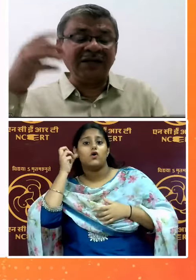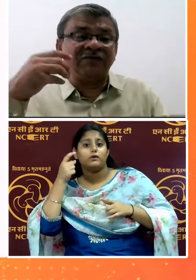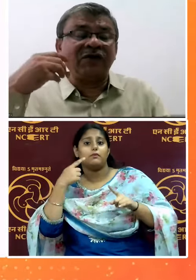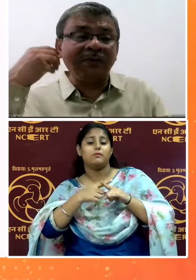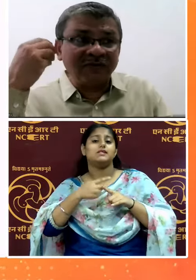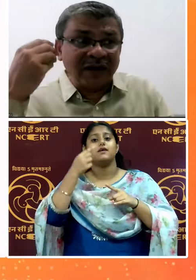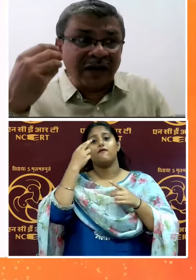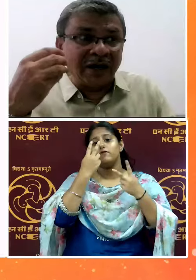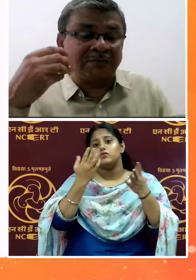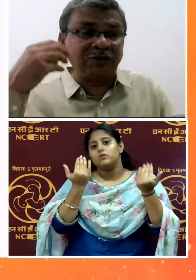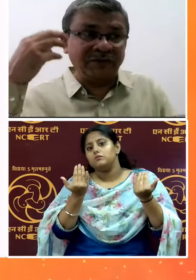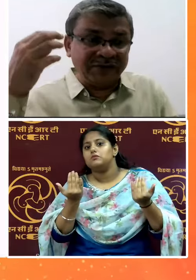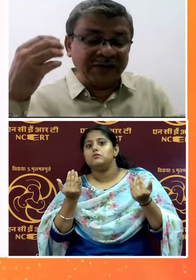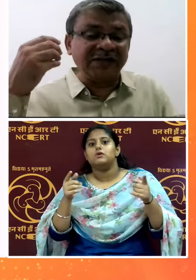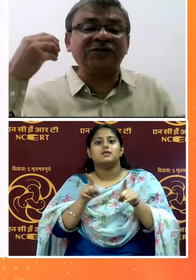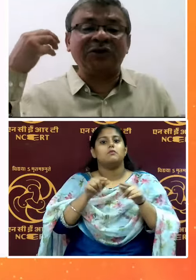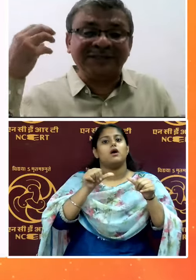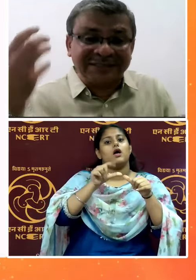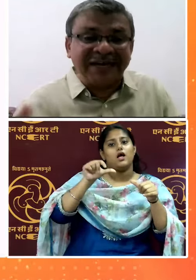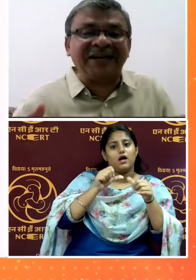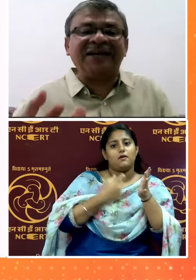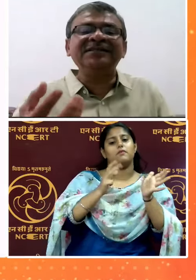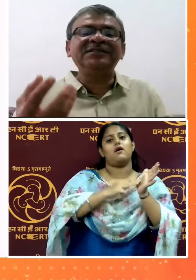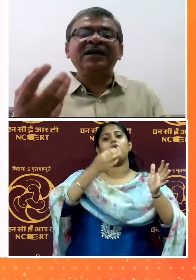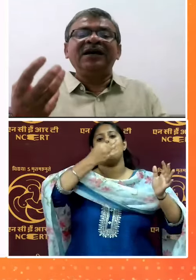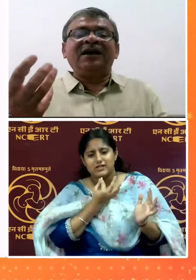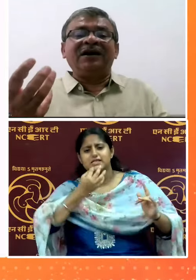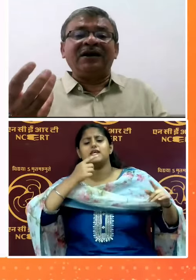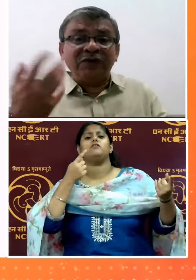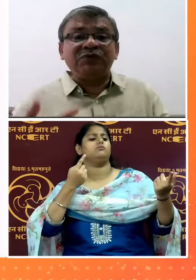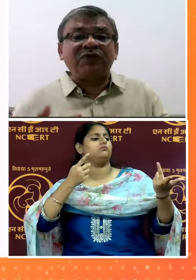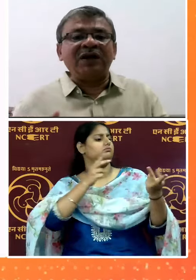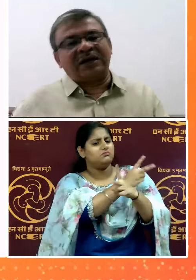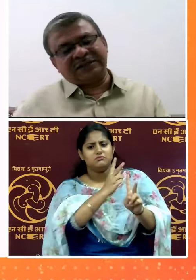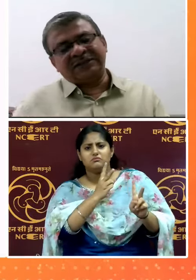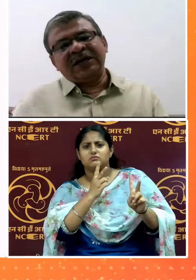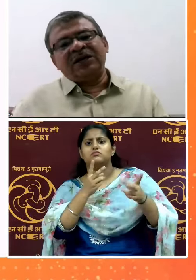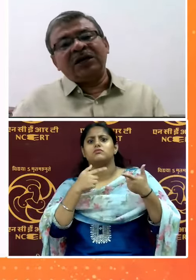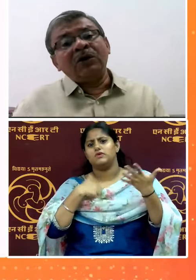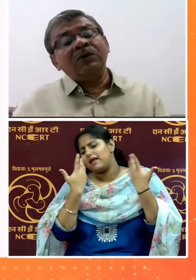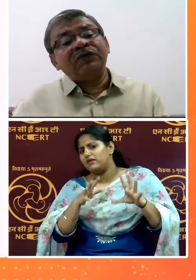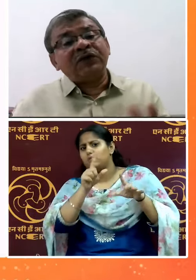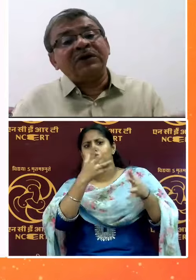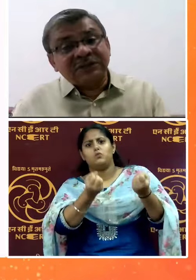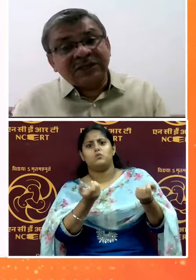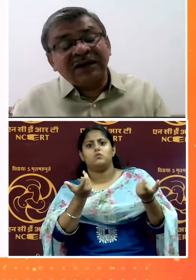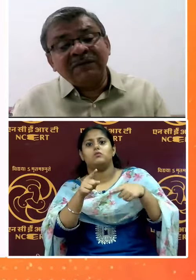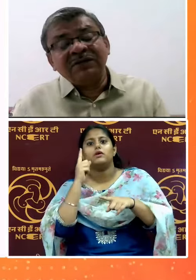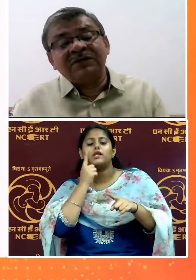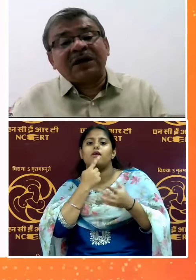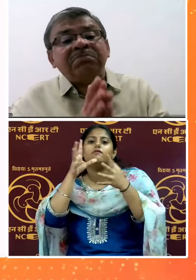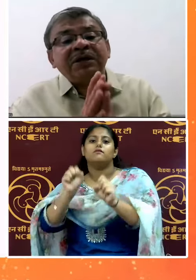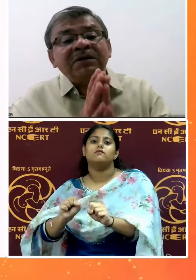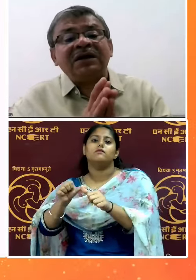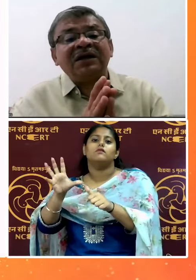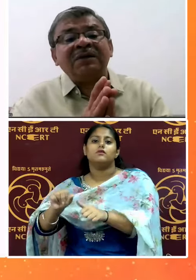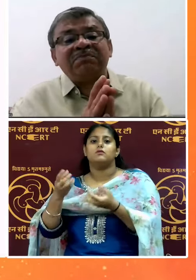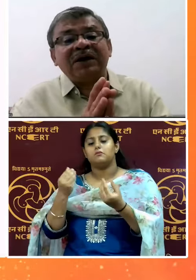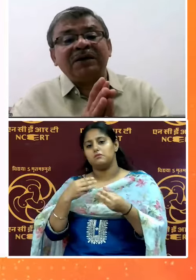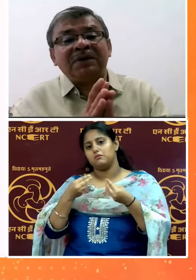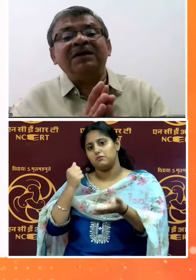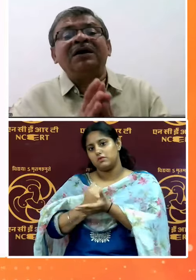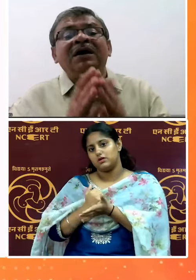indication in the form of alarms or whistles or sirens, which warn us. Now, for children with complete